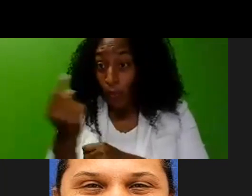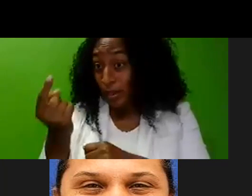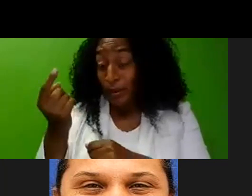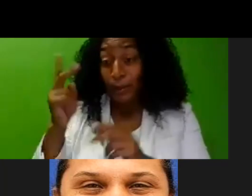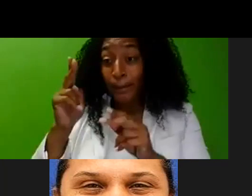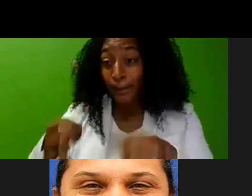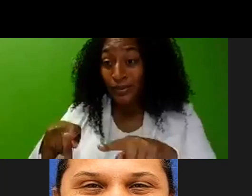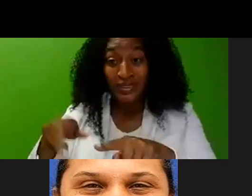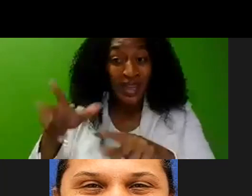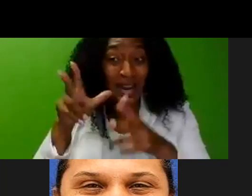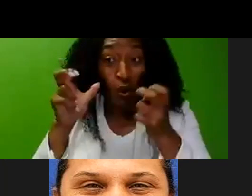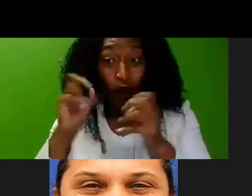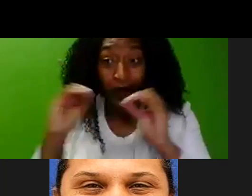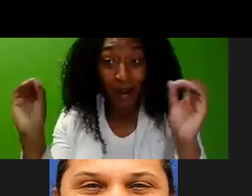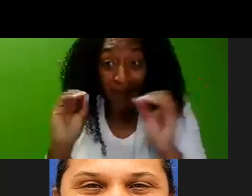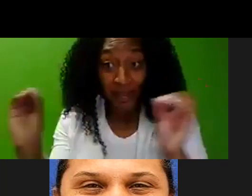Berry.